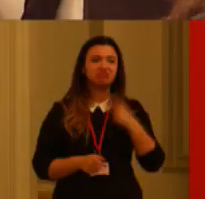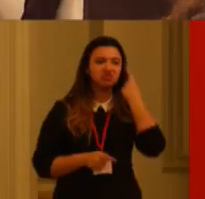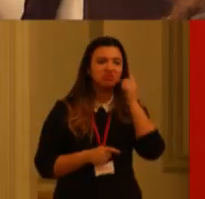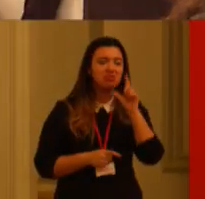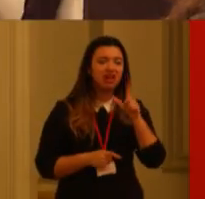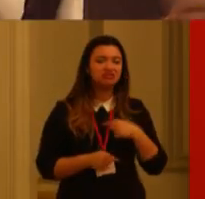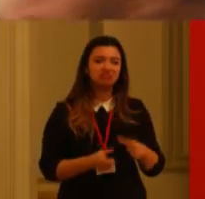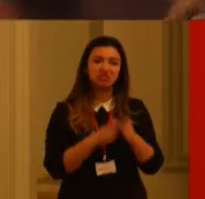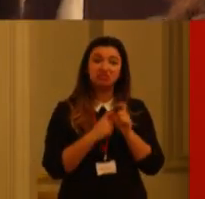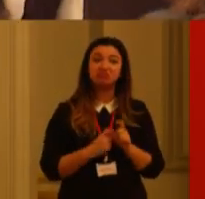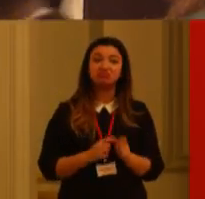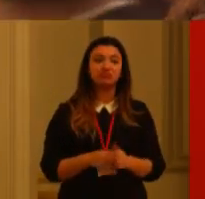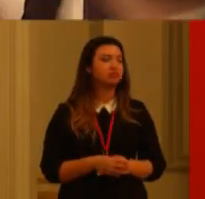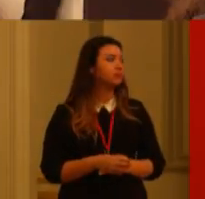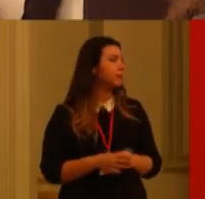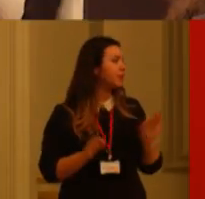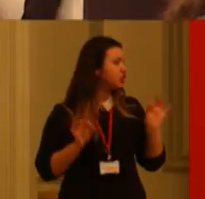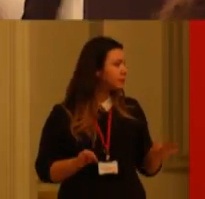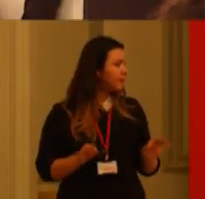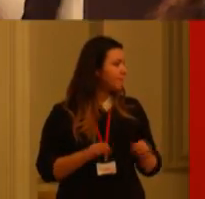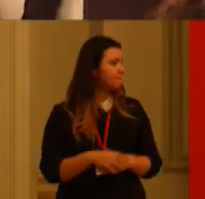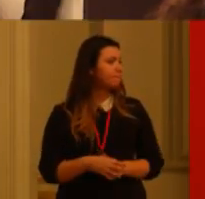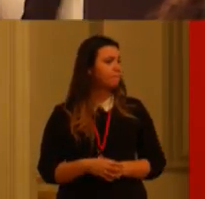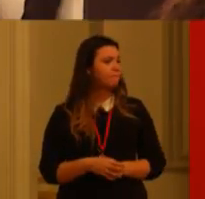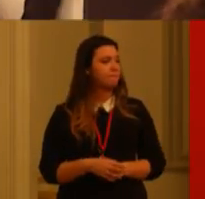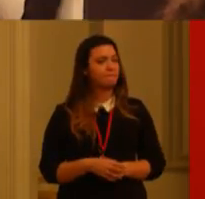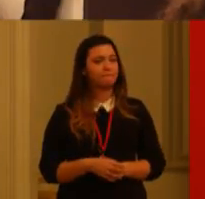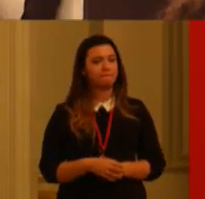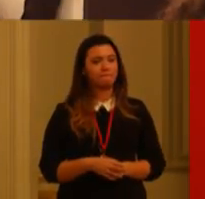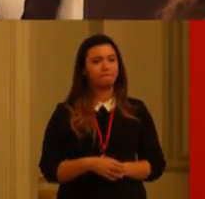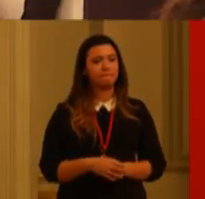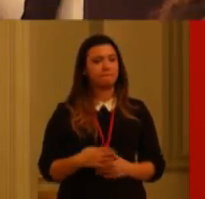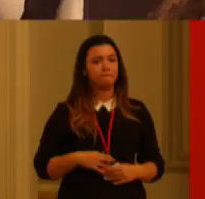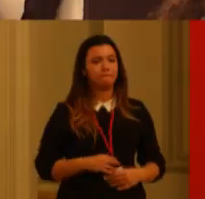to overcome that? Interesting question. Should I answer now?